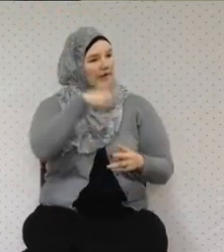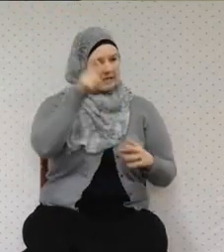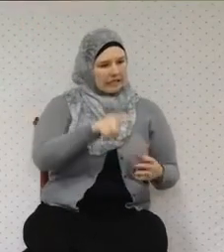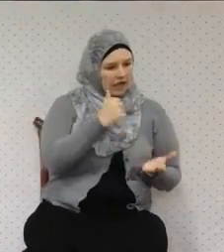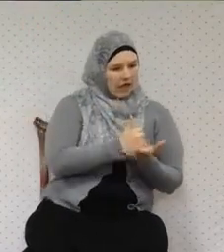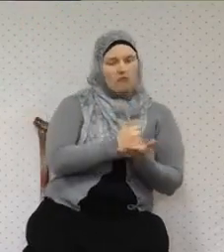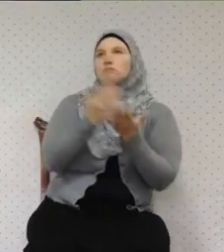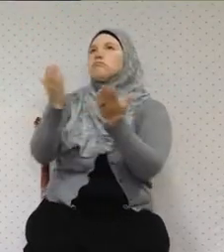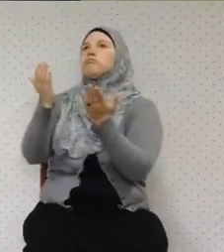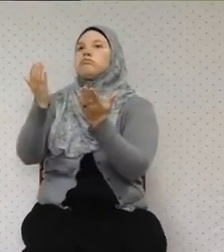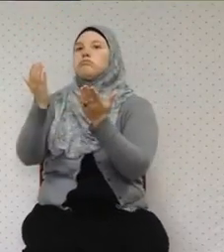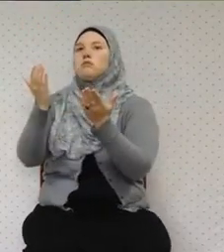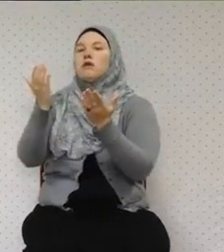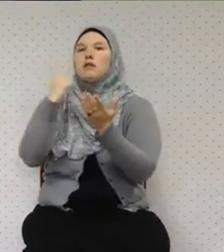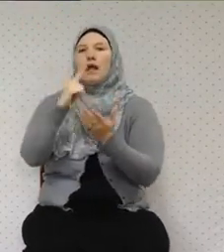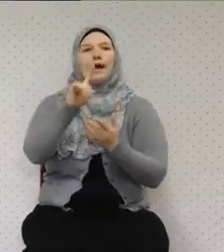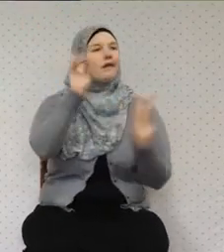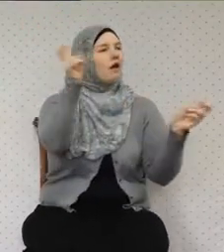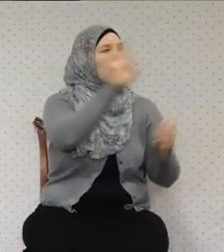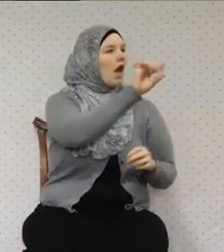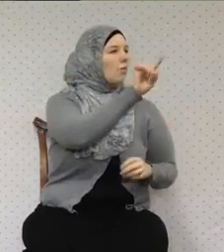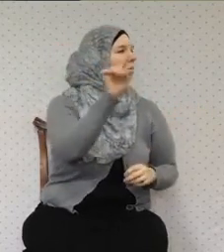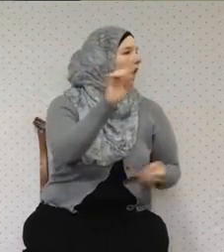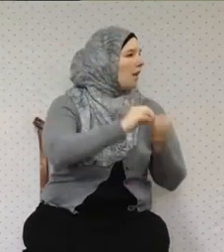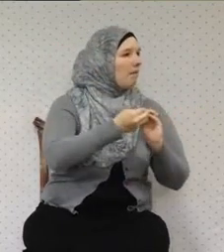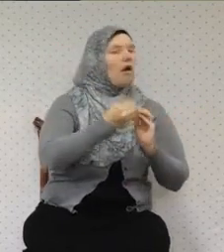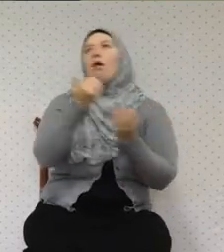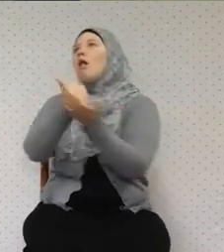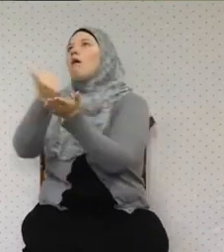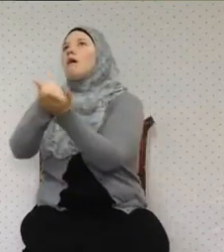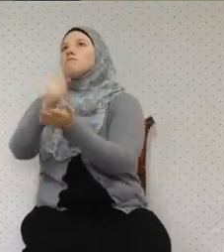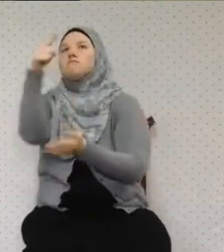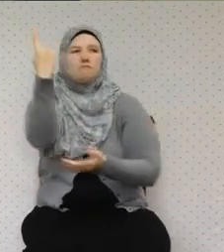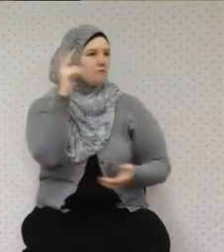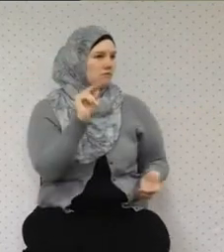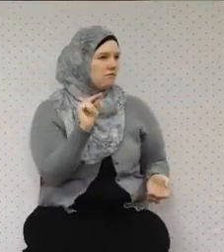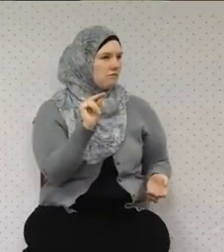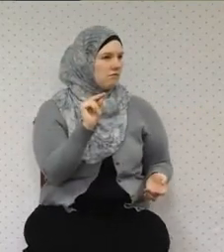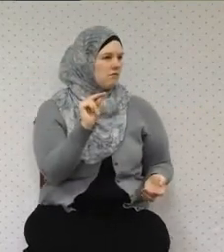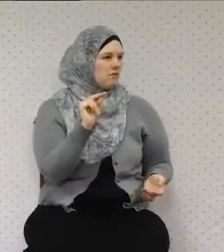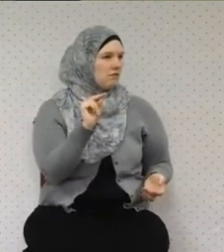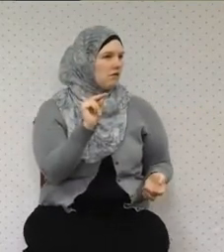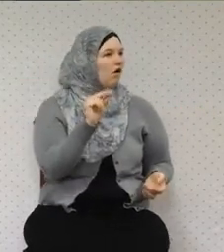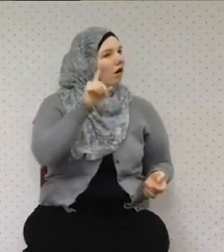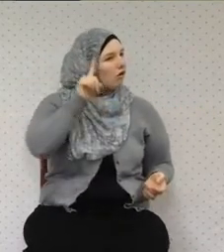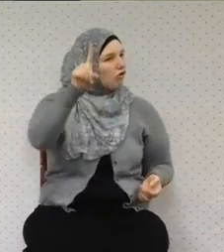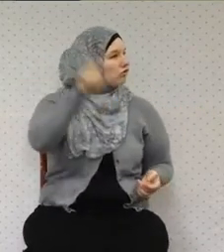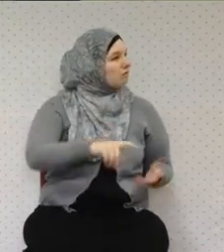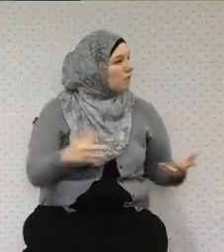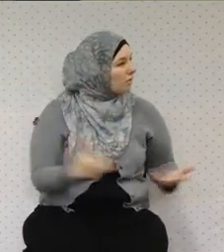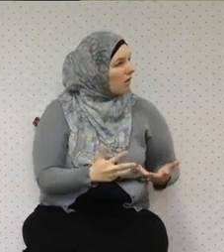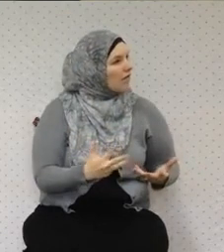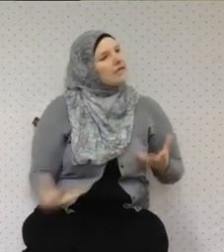we need, like just the 911 number. No. Allah should